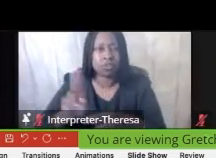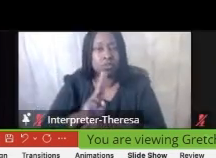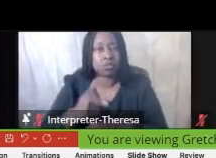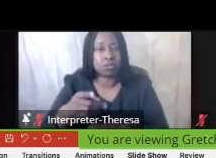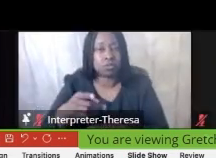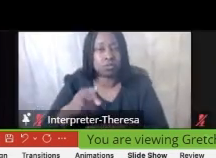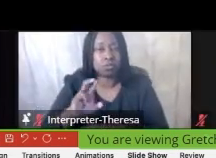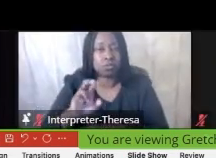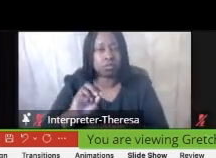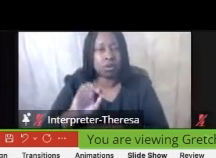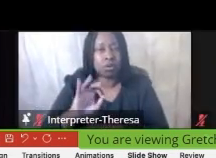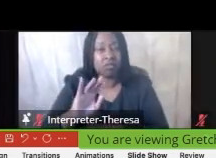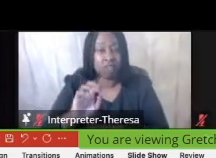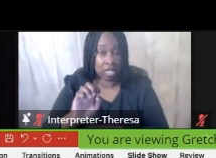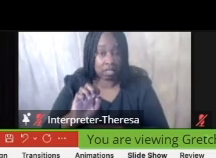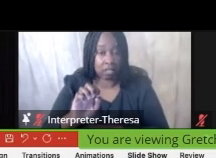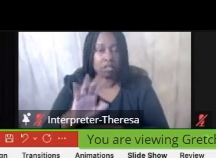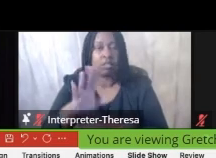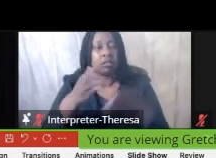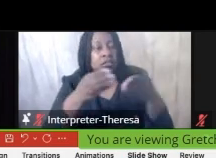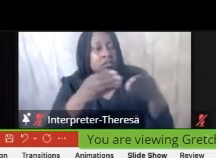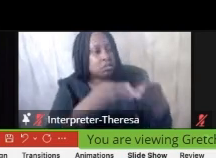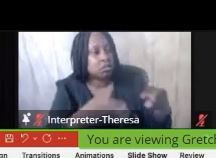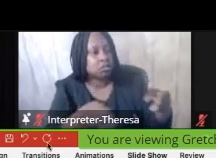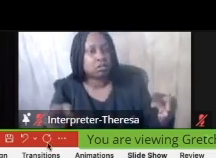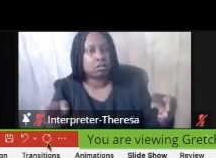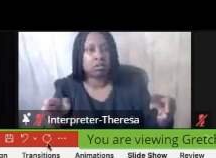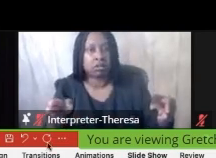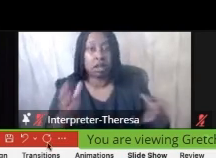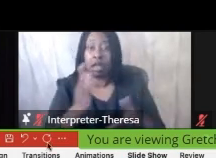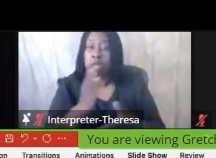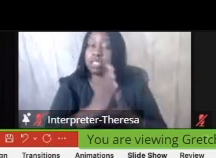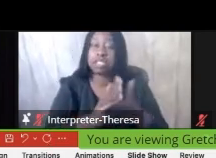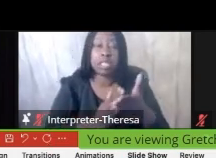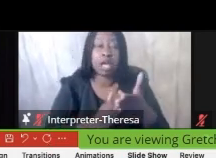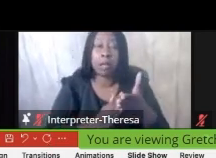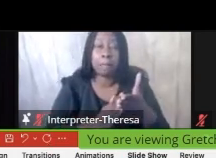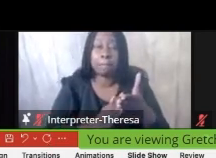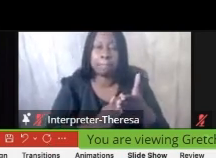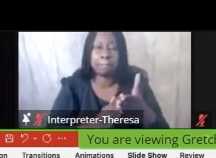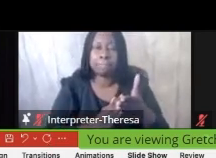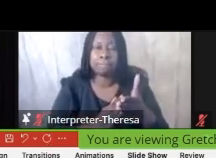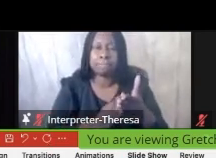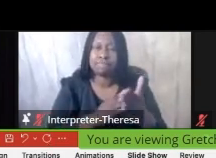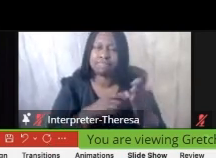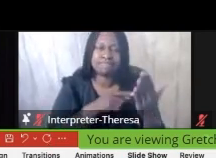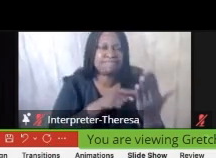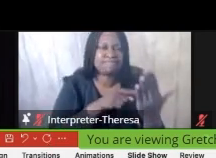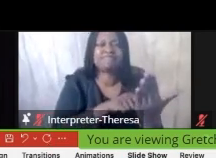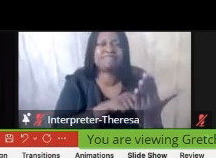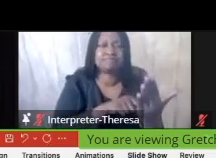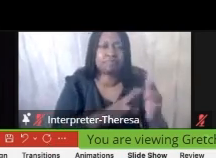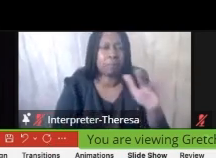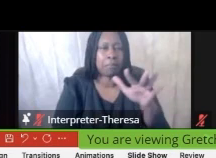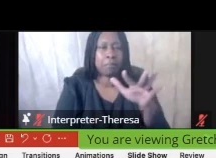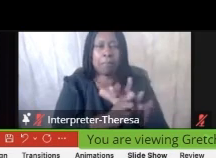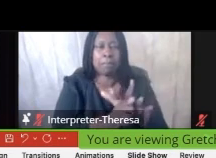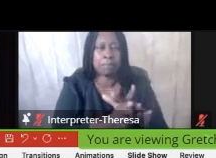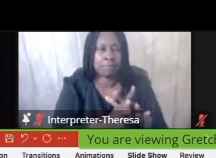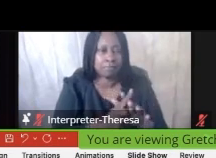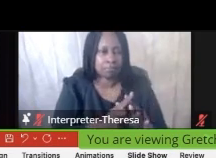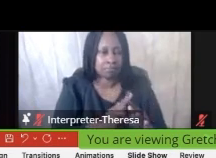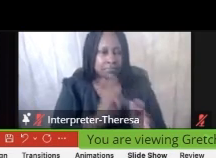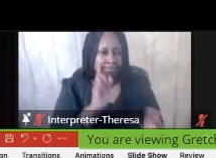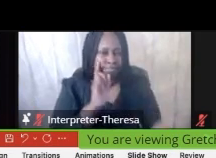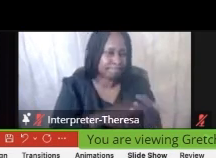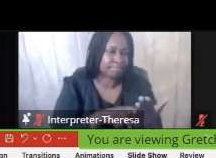them, there will be storylines that pop out, something that can help us name the experience of each of those user sets. And that's going to be